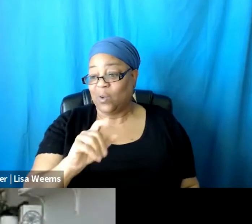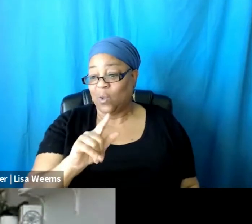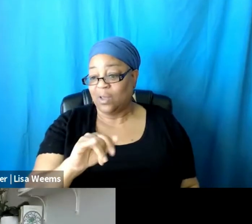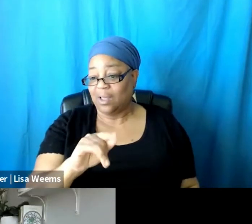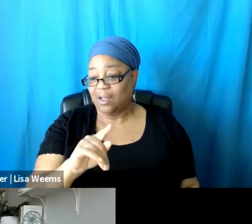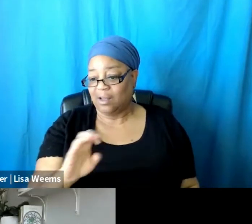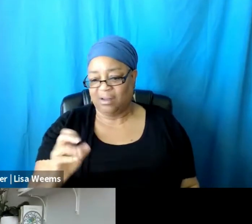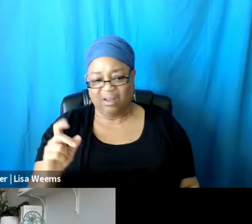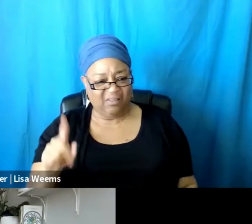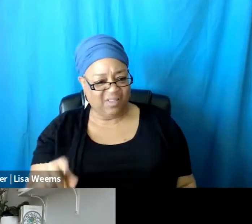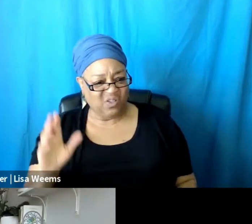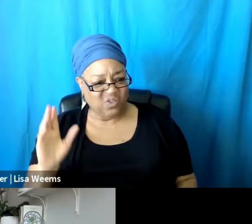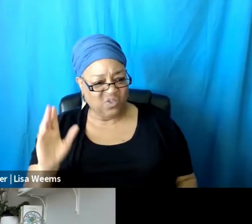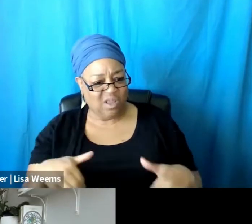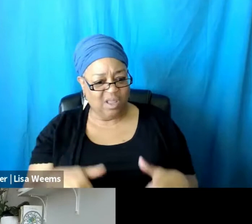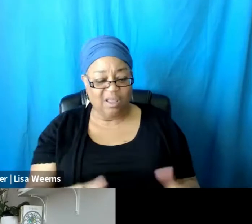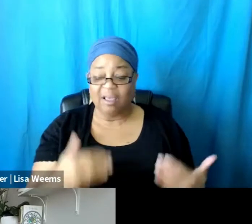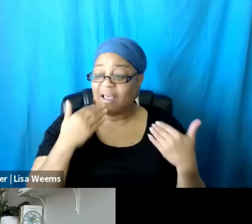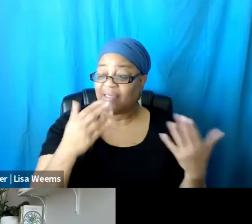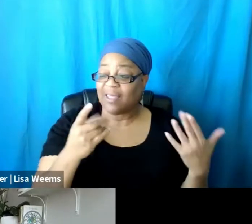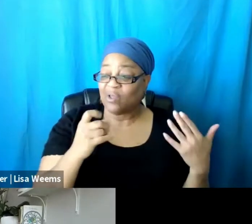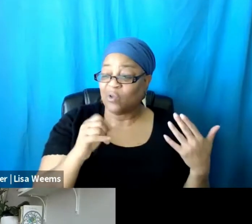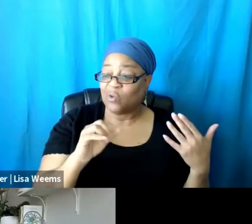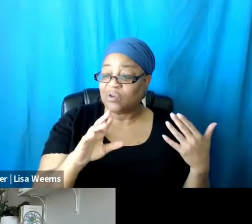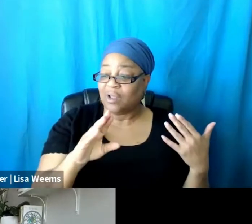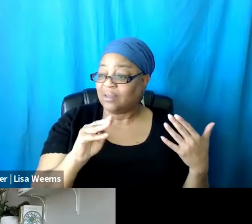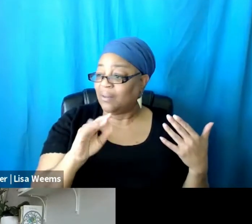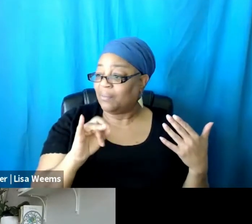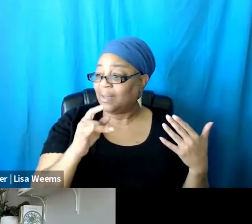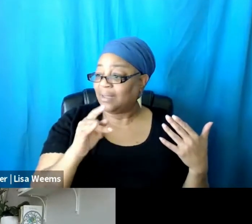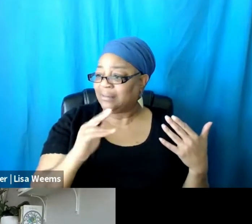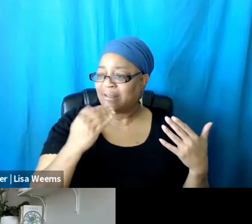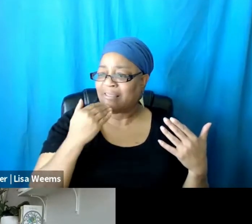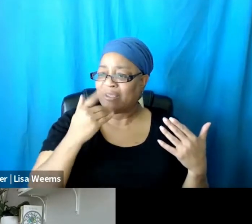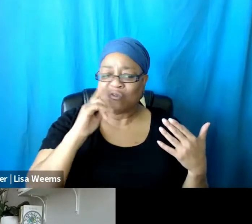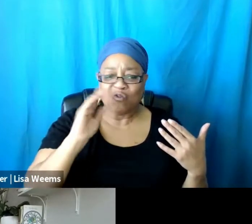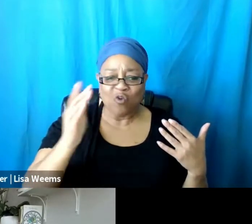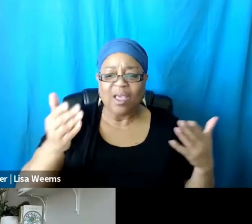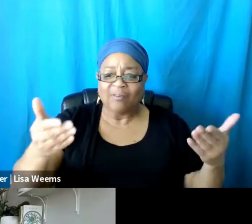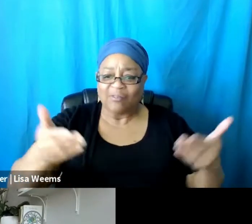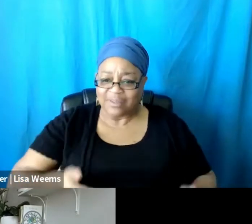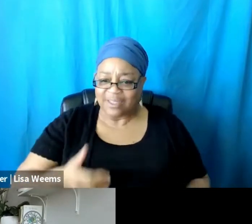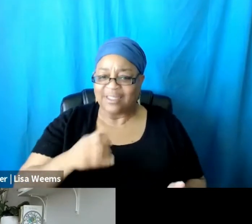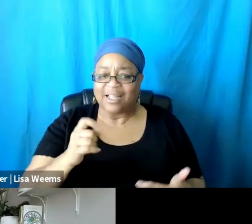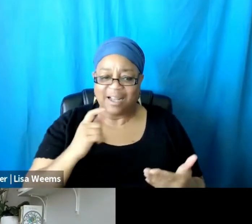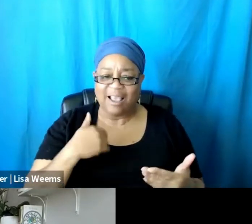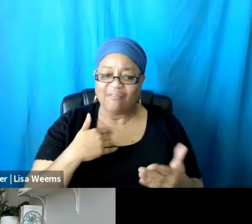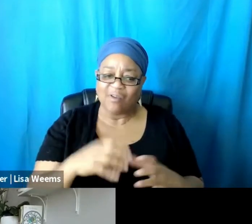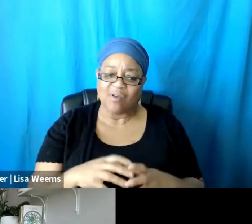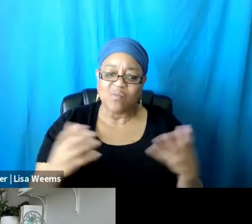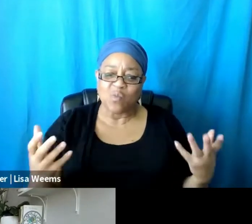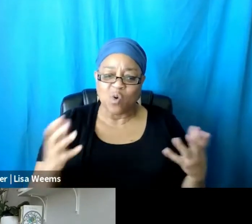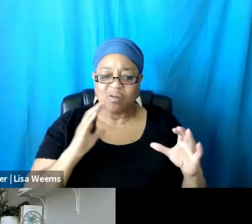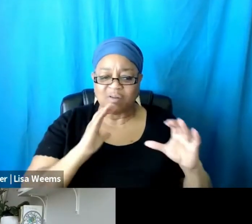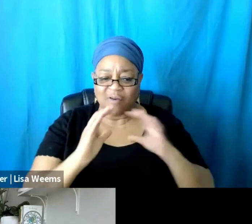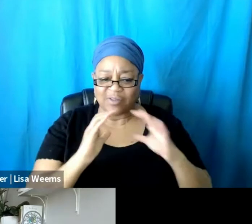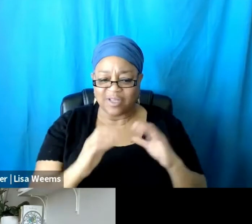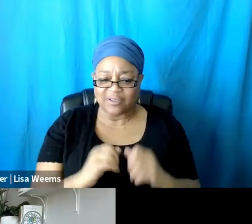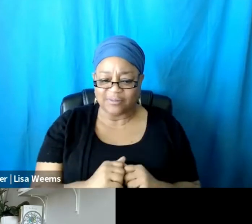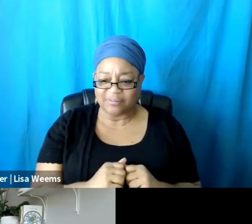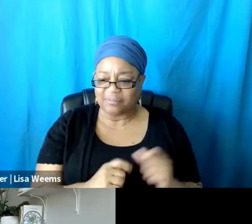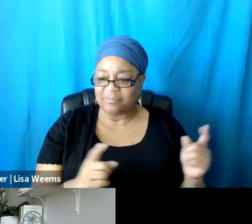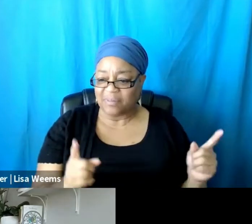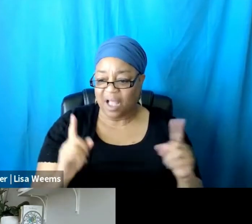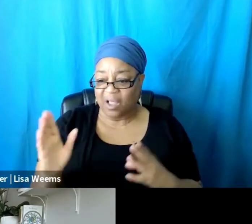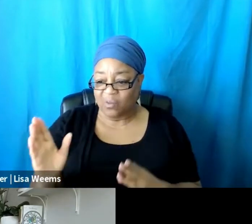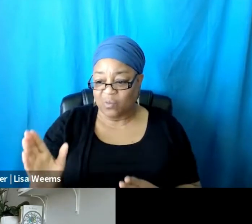thank you so much, Dr. Minson, and thank you all for the invitation and for having such an important conversation. I'm going